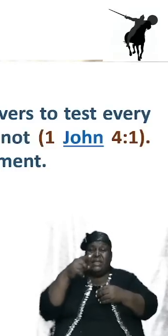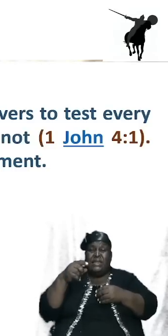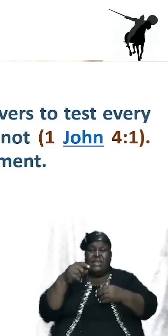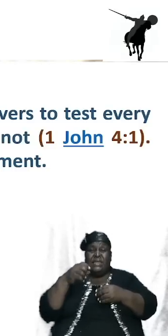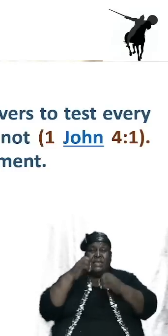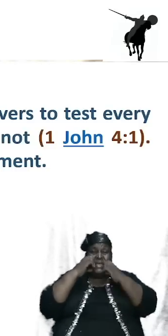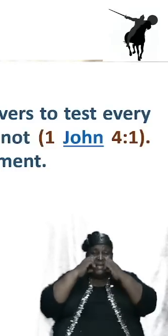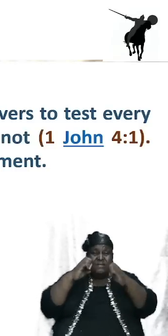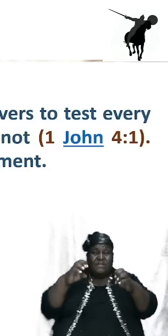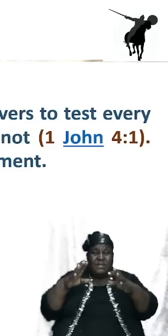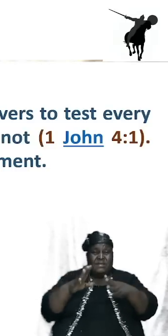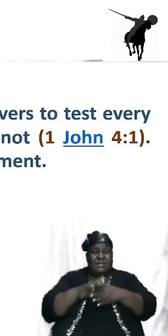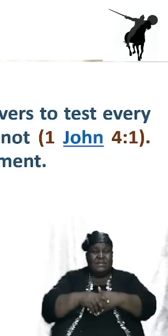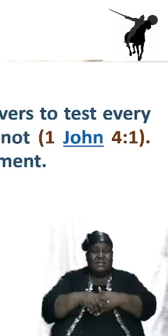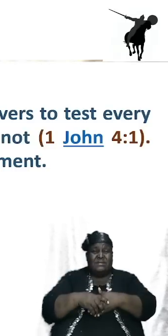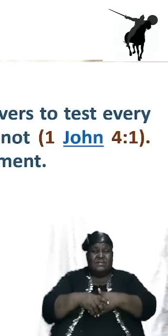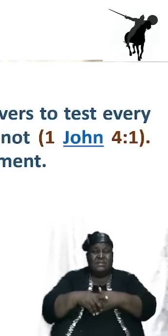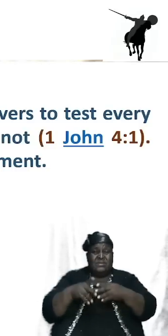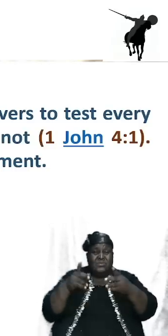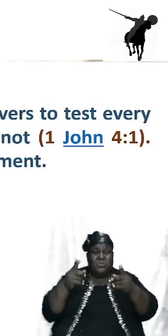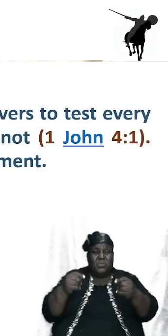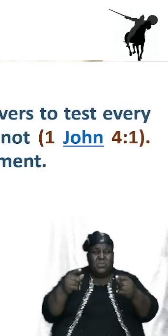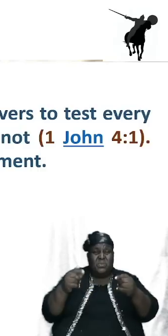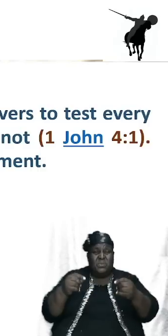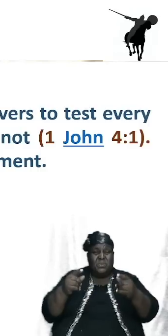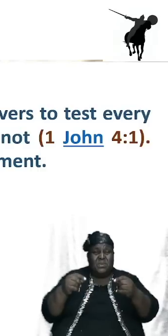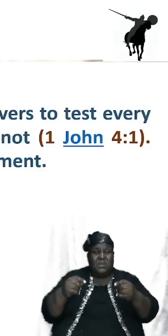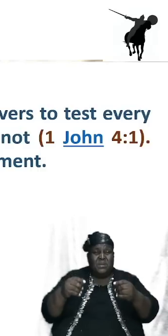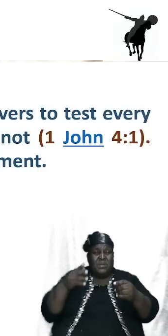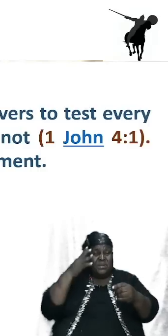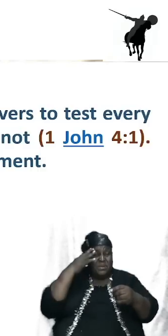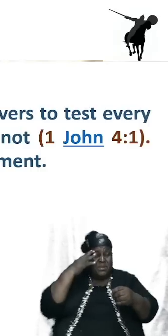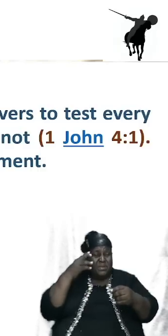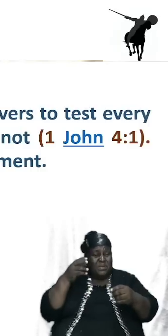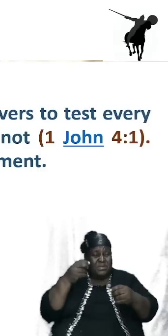when you look at what they're doing and how they exploit the people,